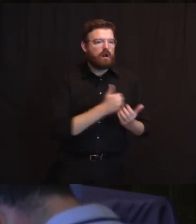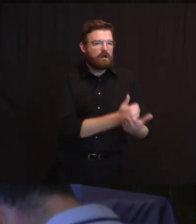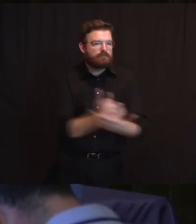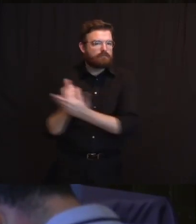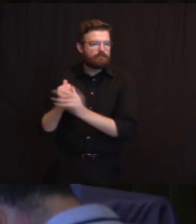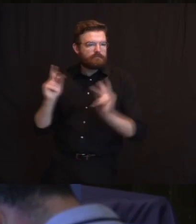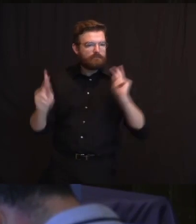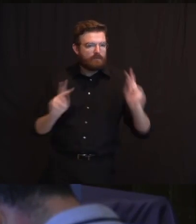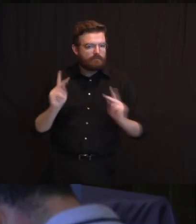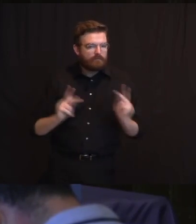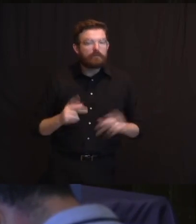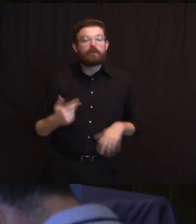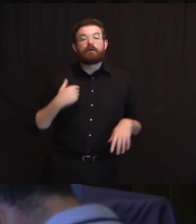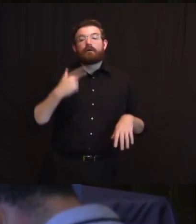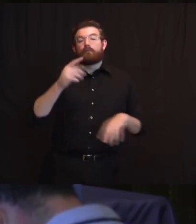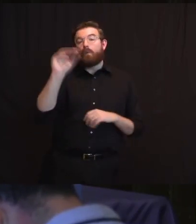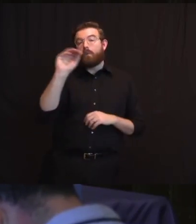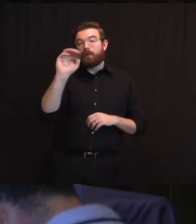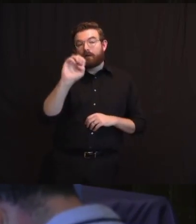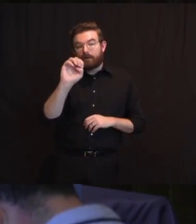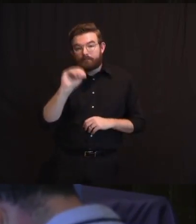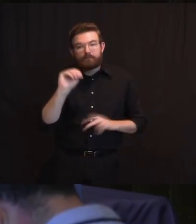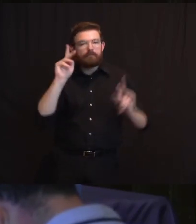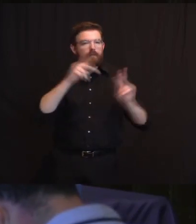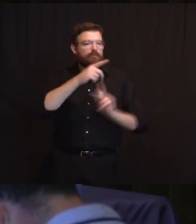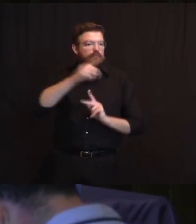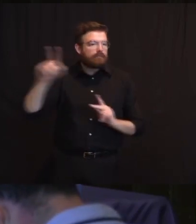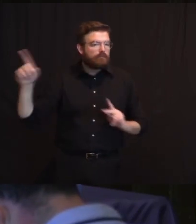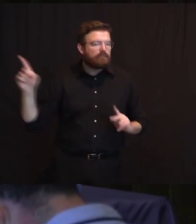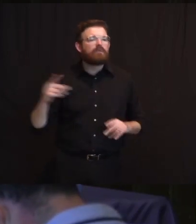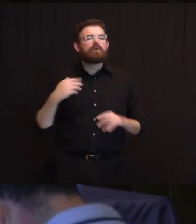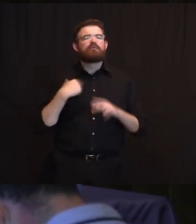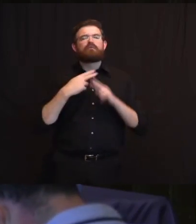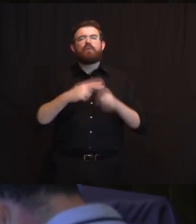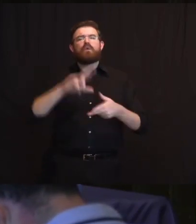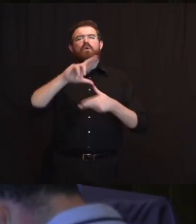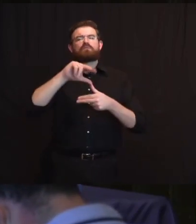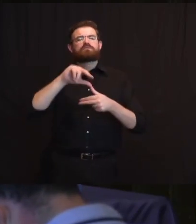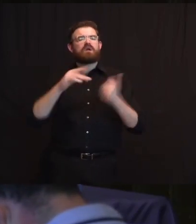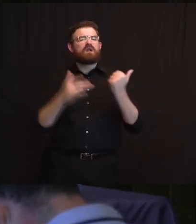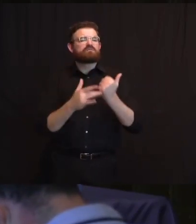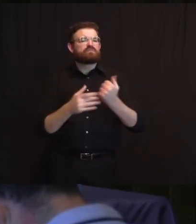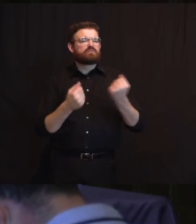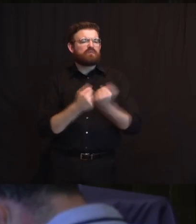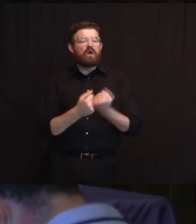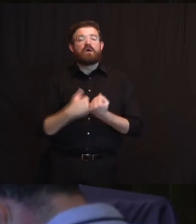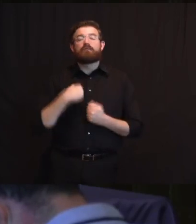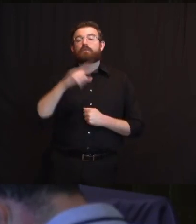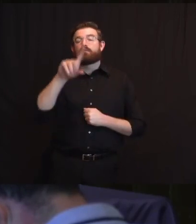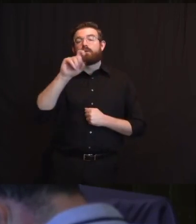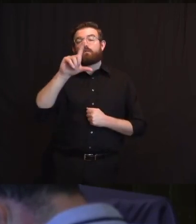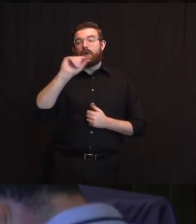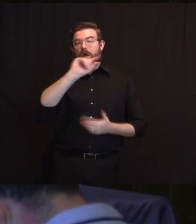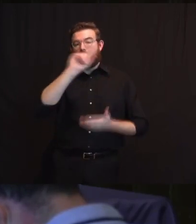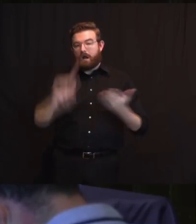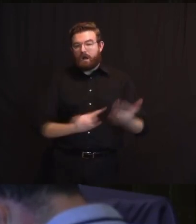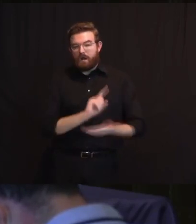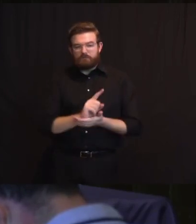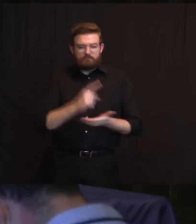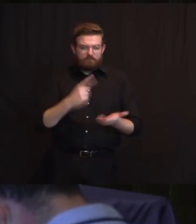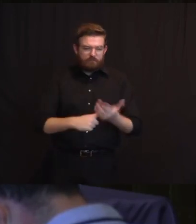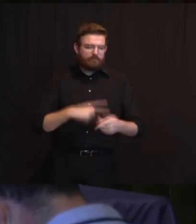a hurricane decision support tool, which gives us usually 120 hours out, talk about evacuations, talk about